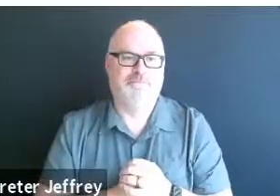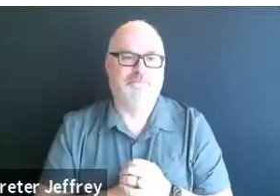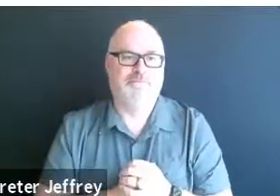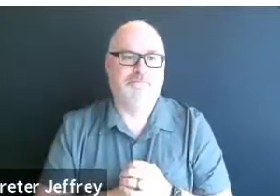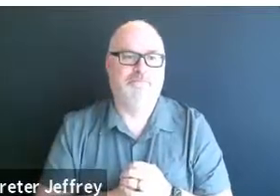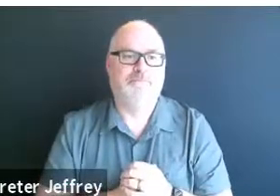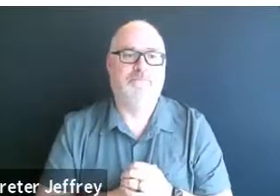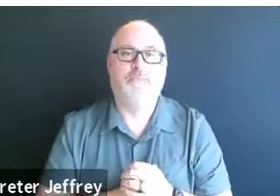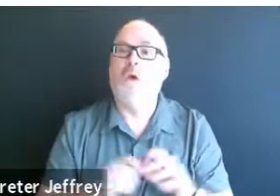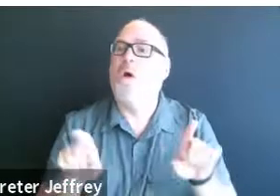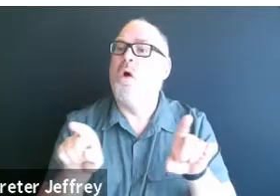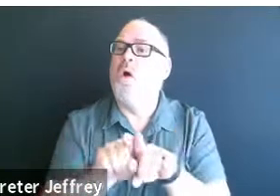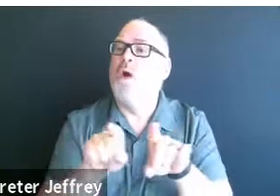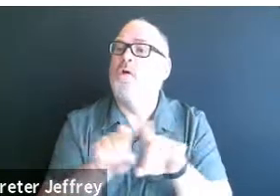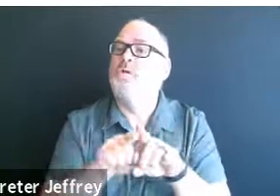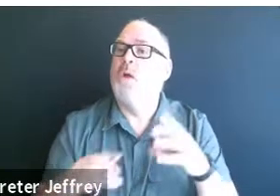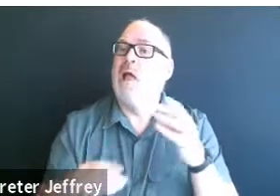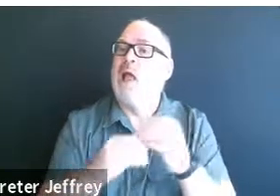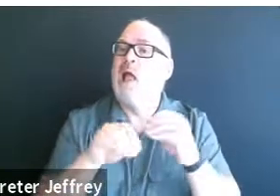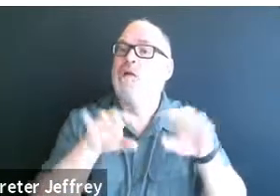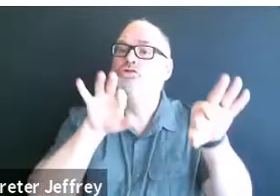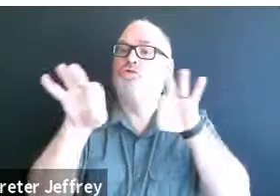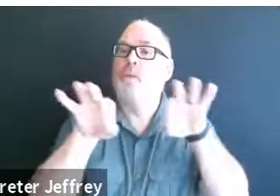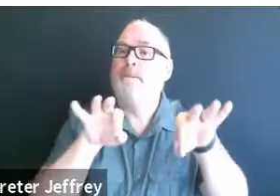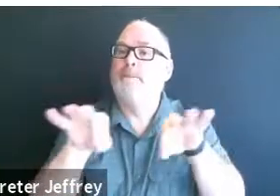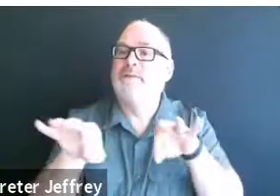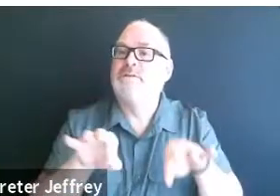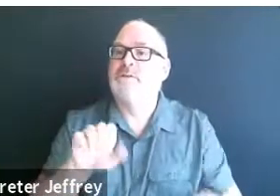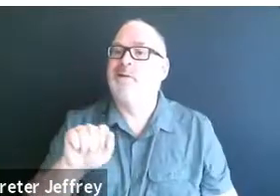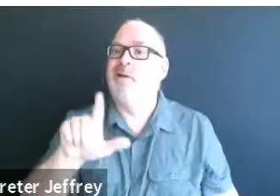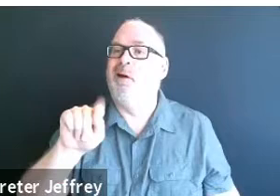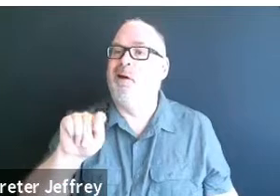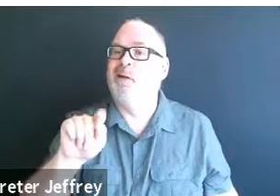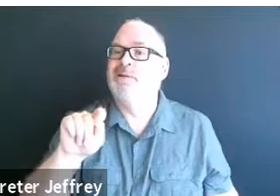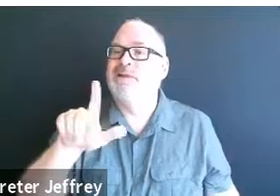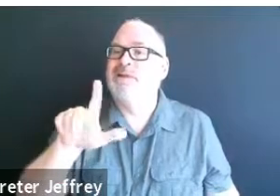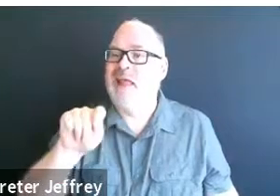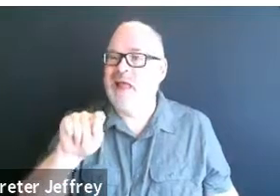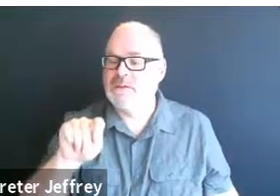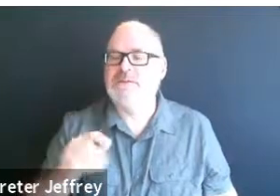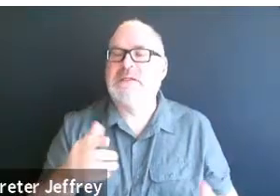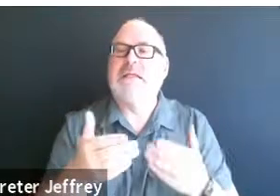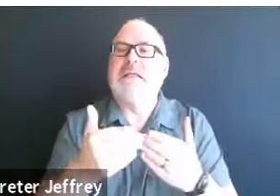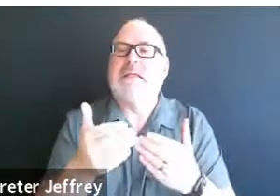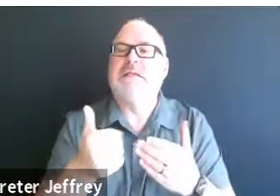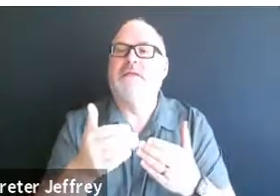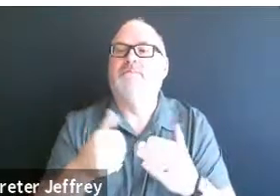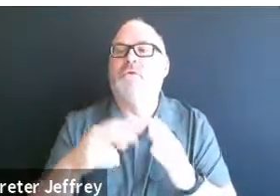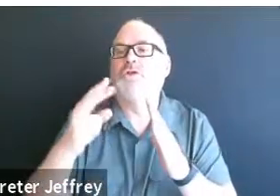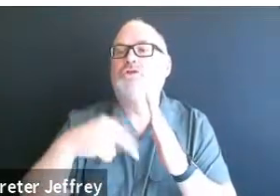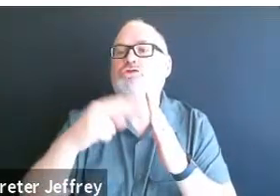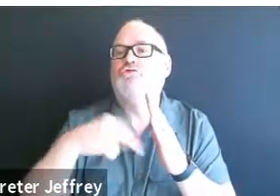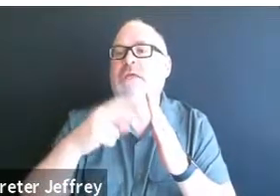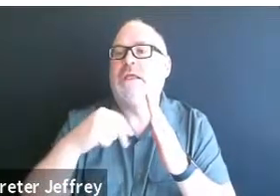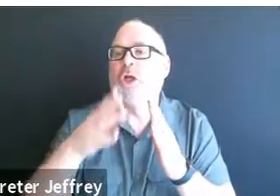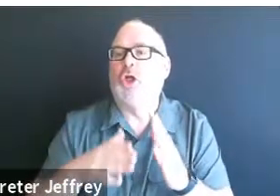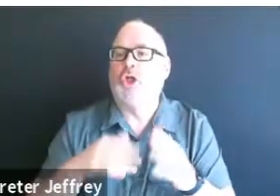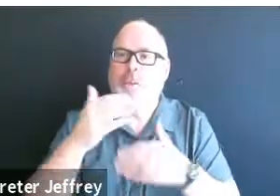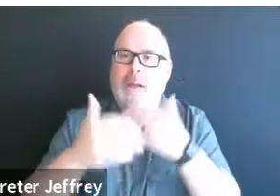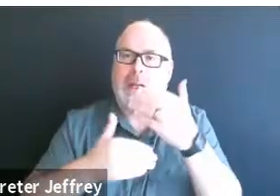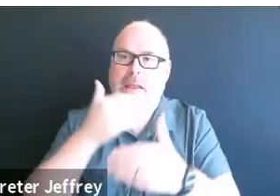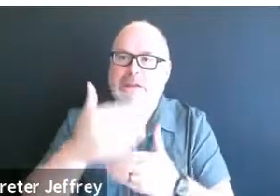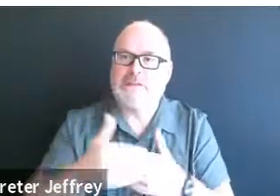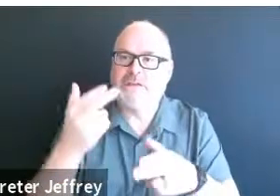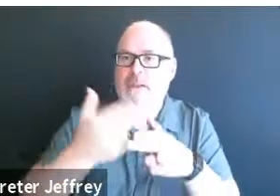And then you can also have the option to add alt text, which means this will just be easier for a screen reader to process. So I would like to call